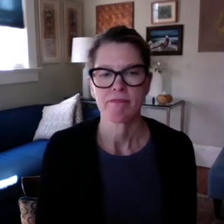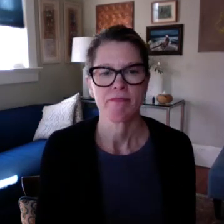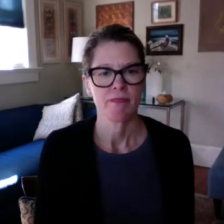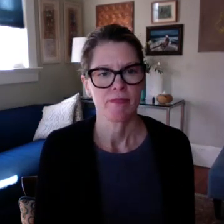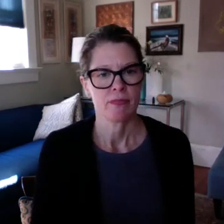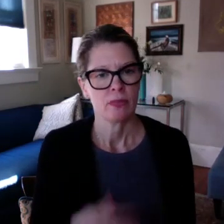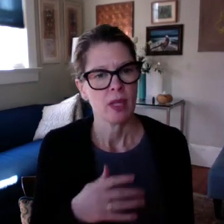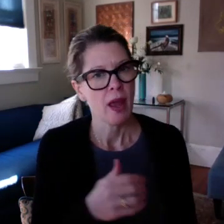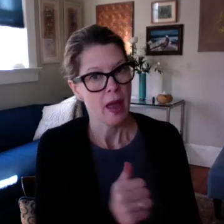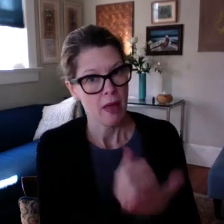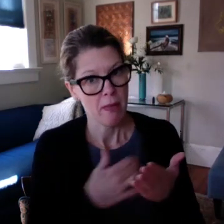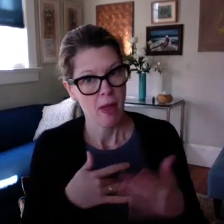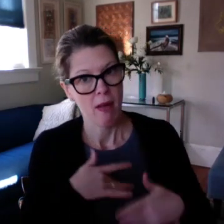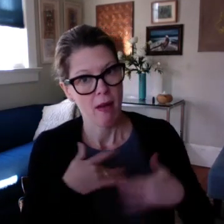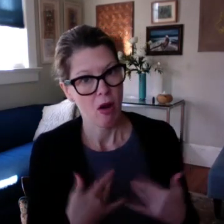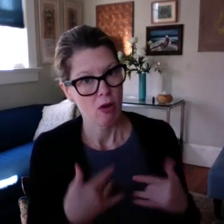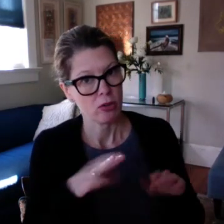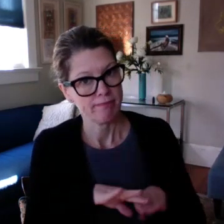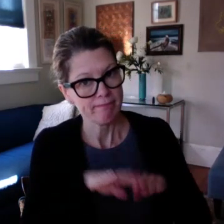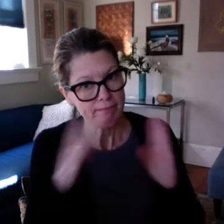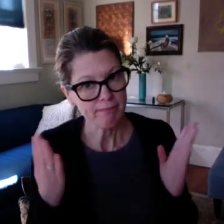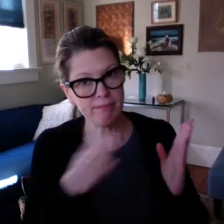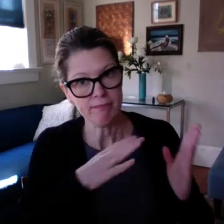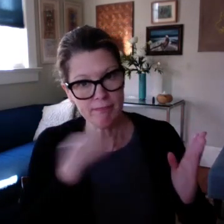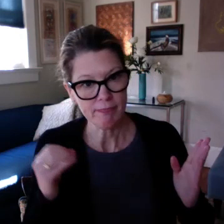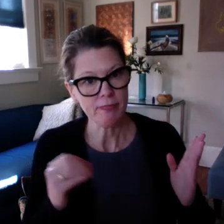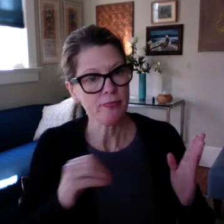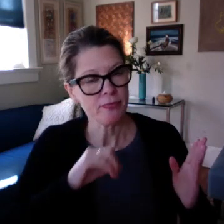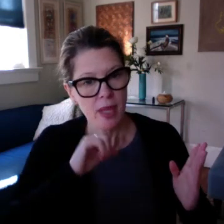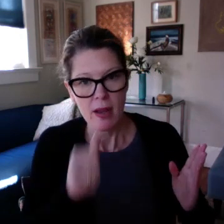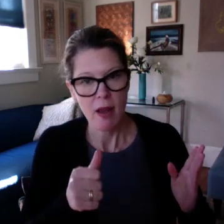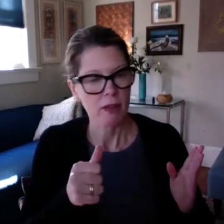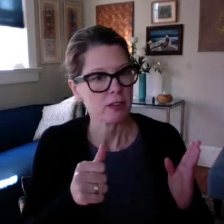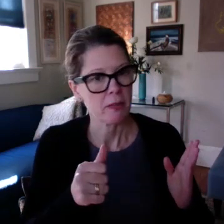Incline my heart to your decrees, and not to unjust gain.